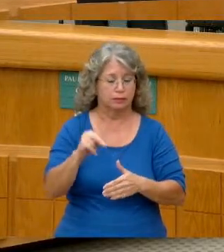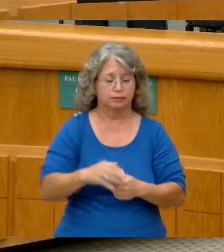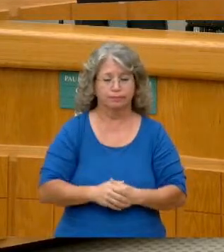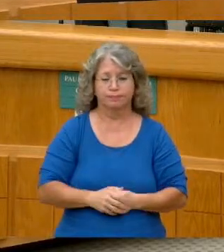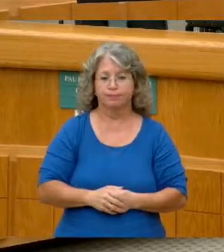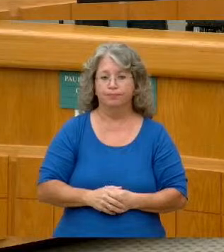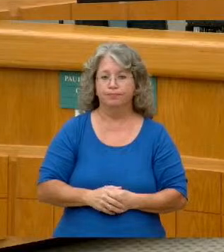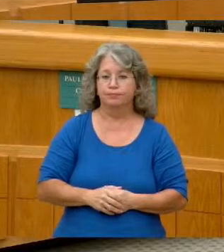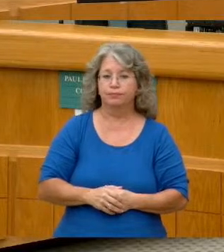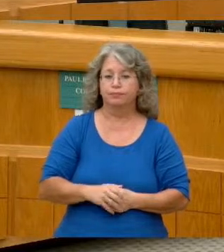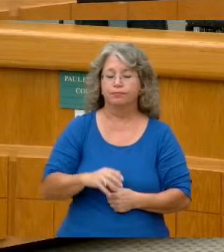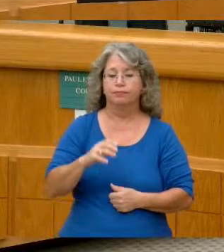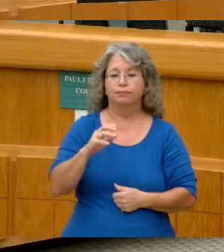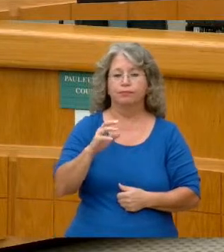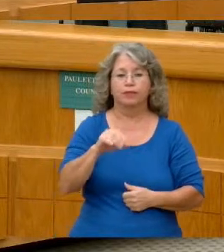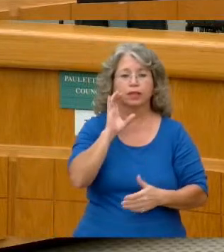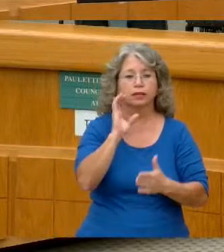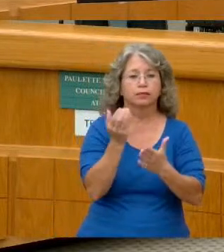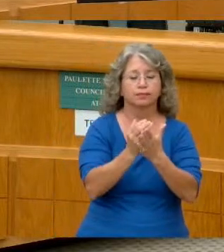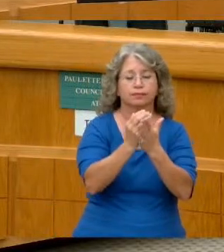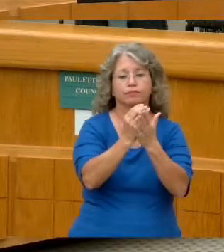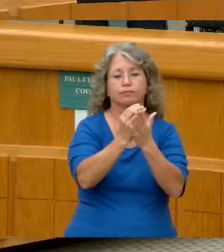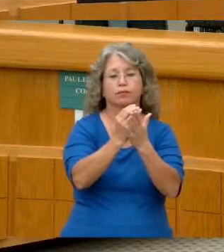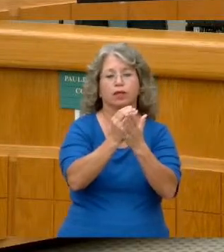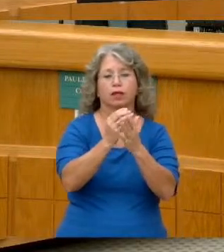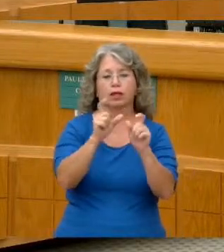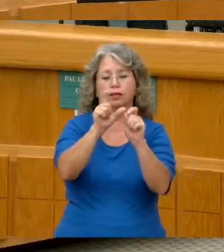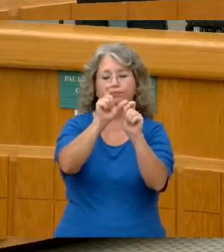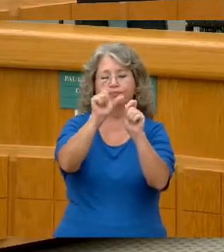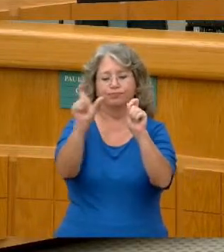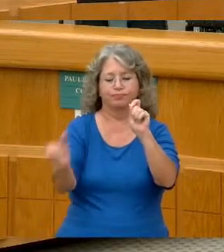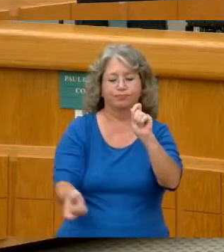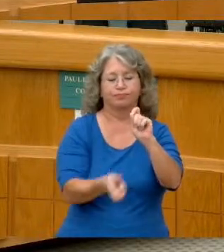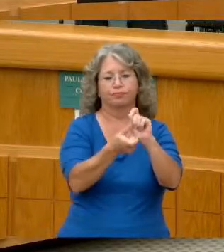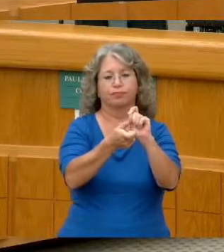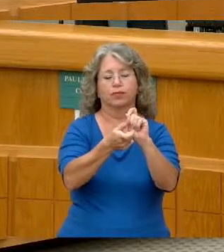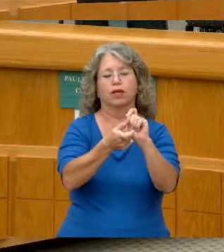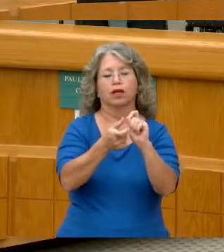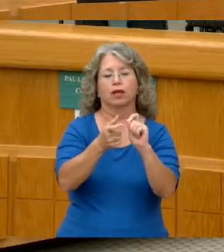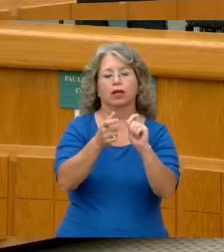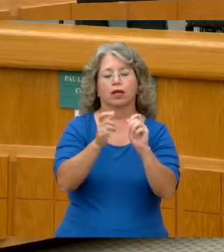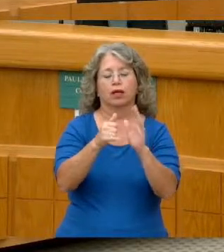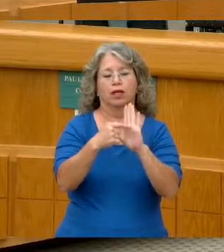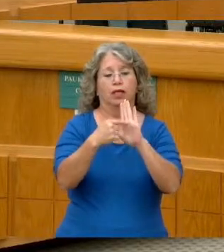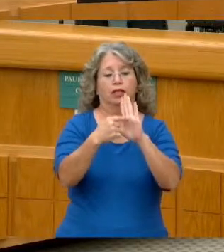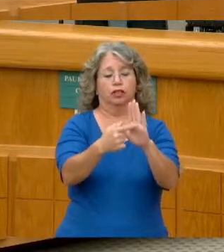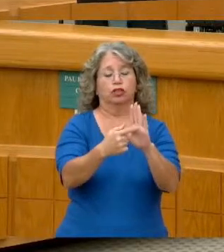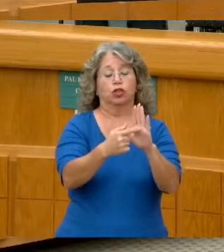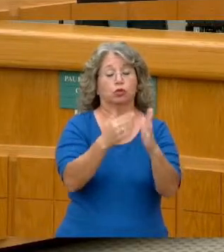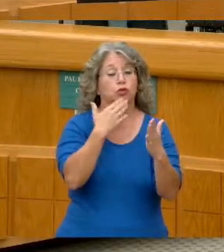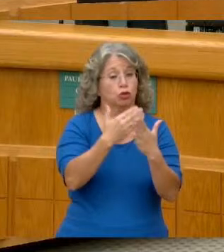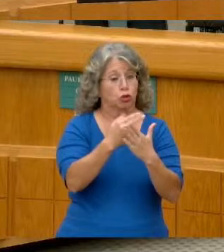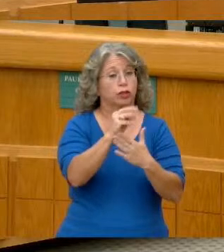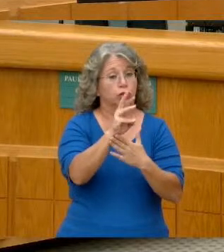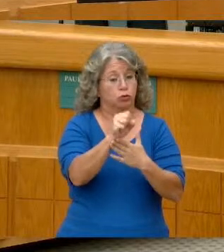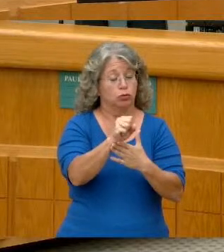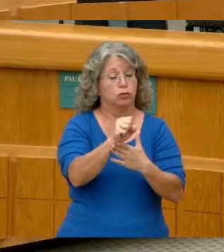This is the donut shape graph, and it basically shows some good news that we